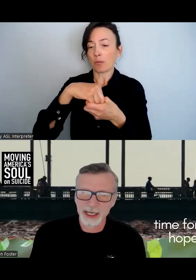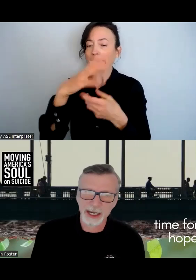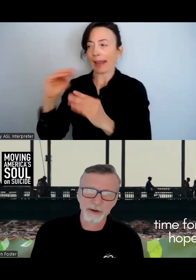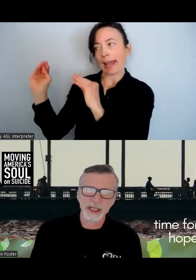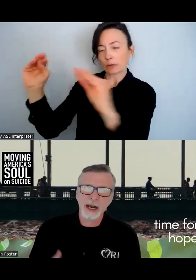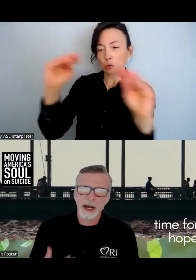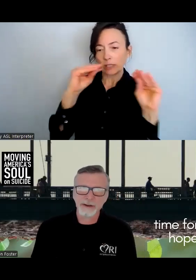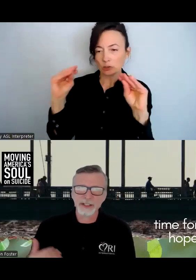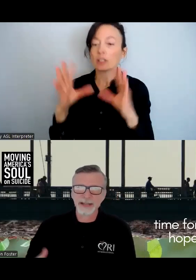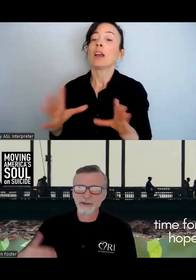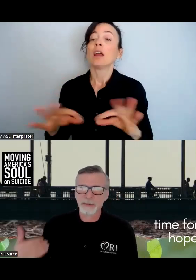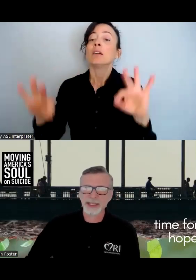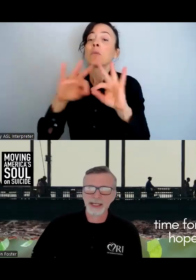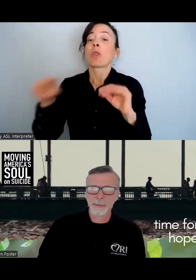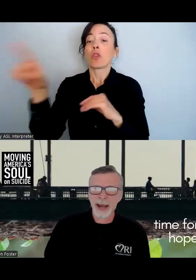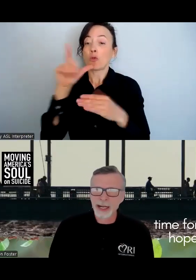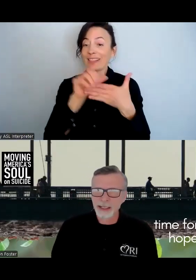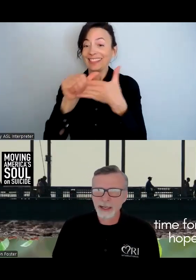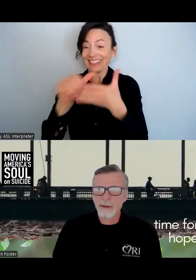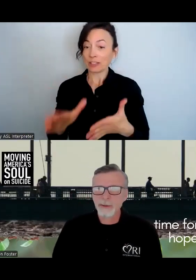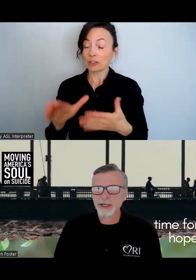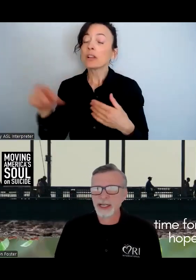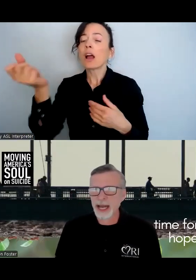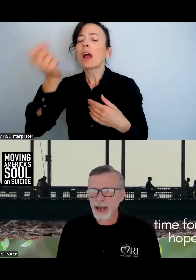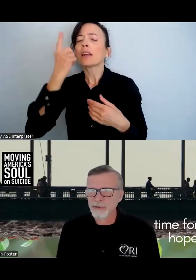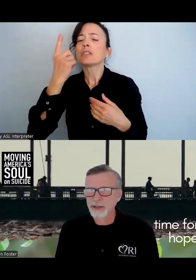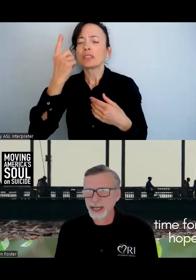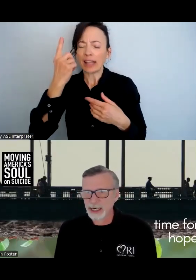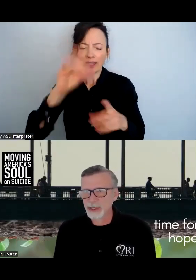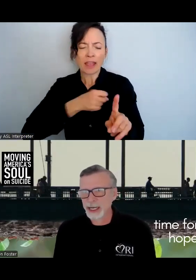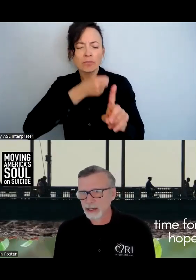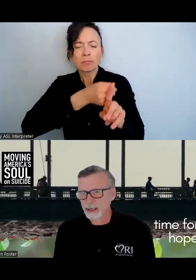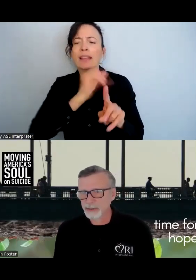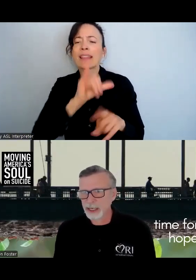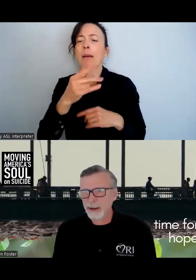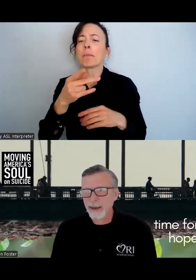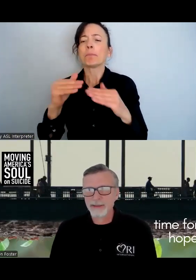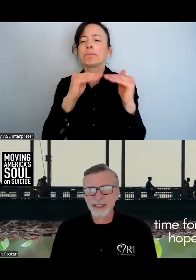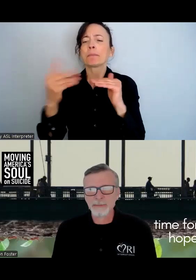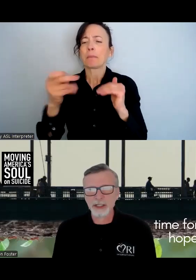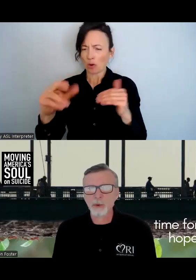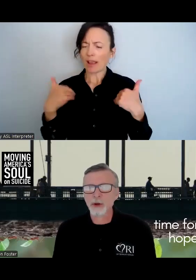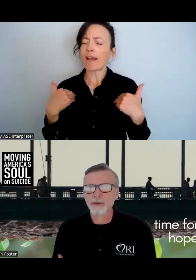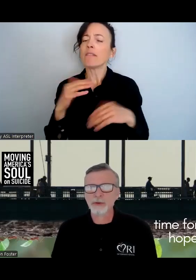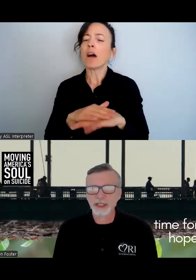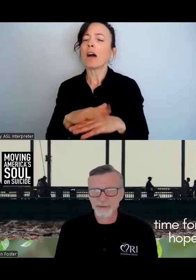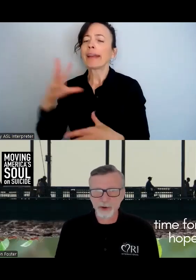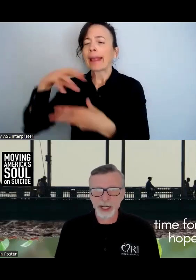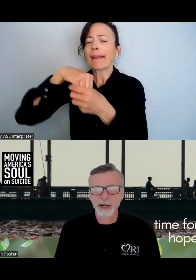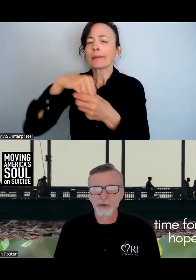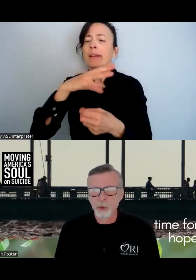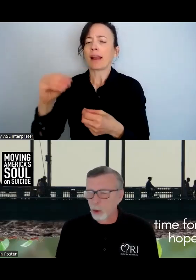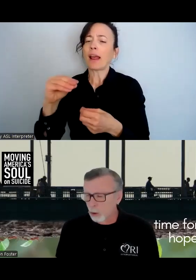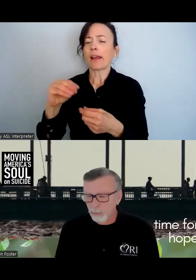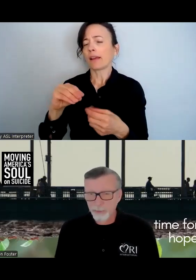that the leaders understand the tremendous impact the peers can have on the engagement and outcomes. And this can be supported through staff